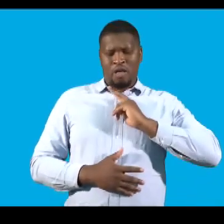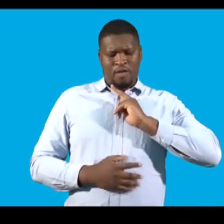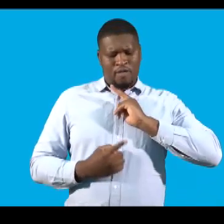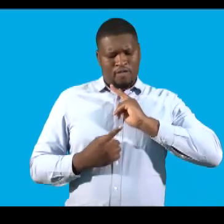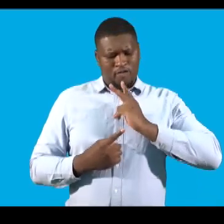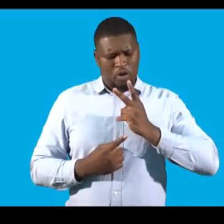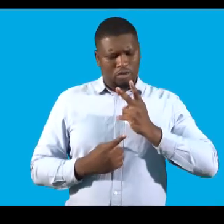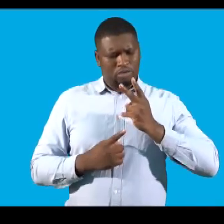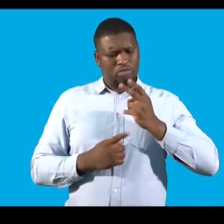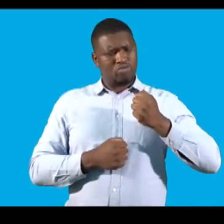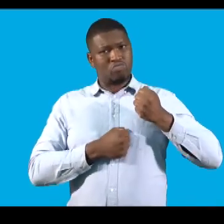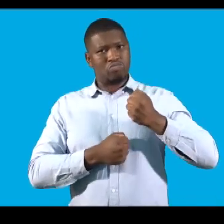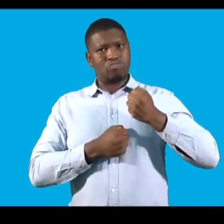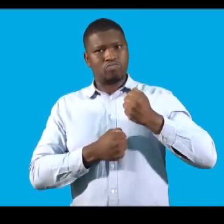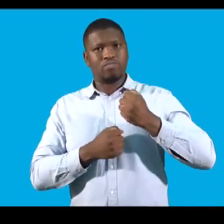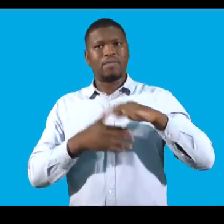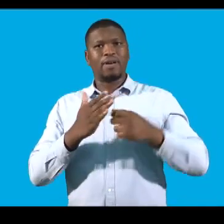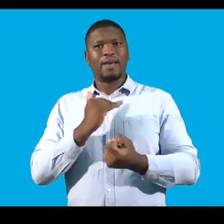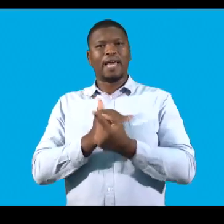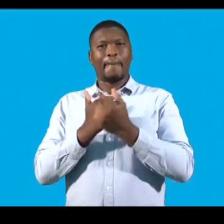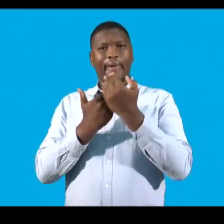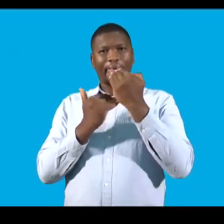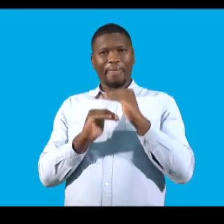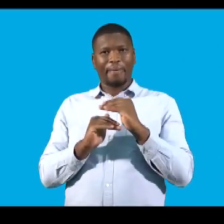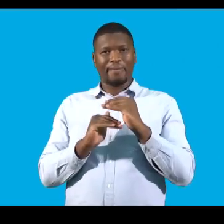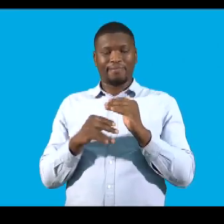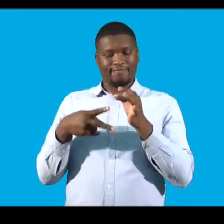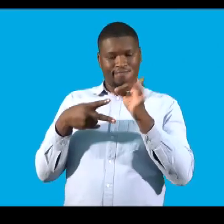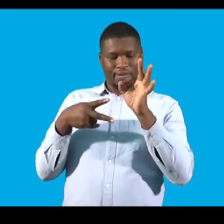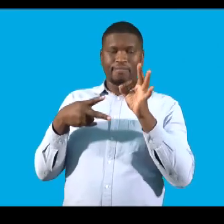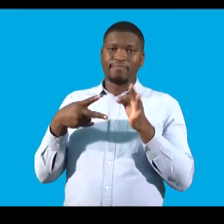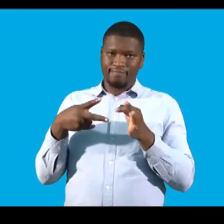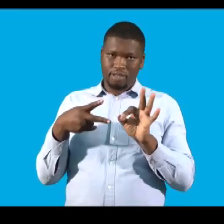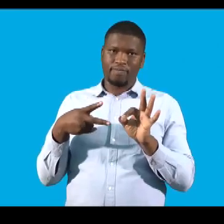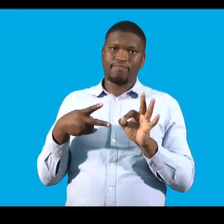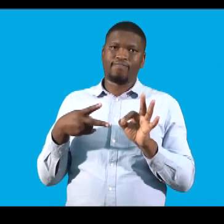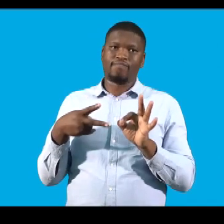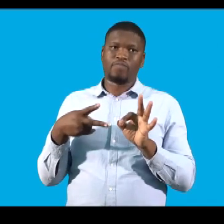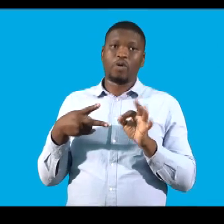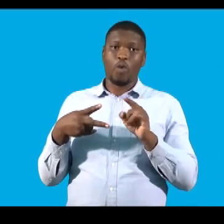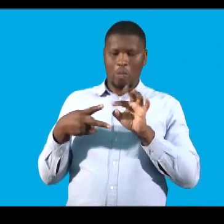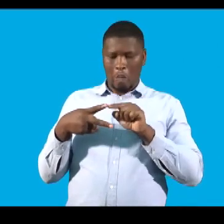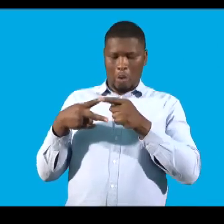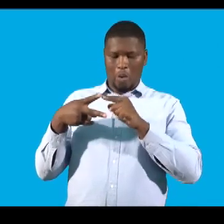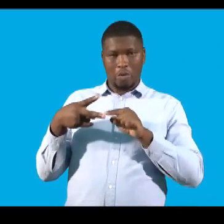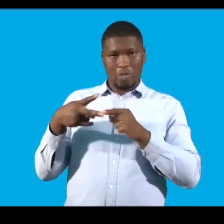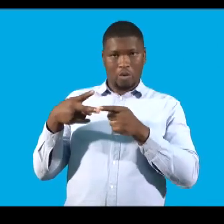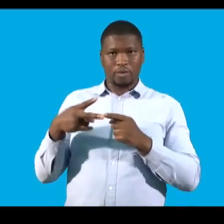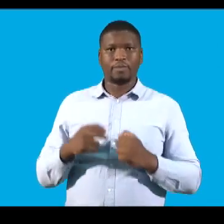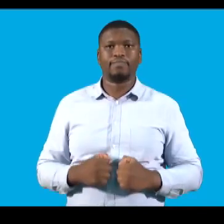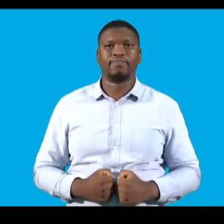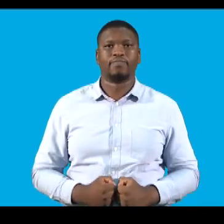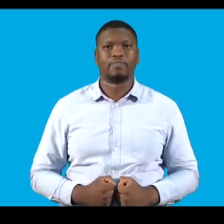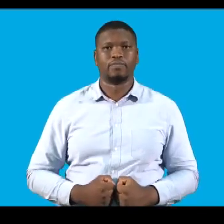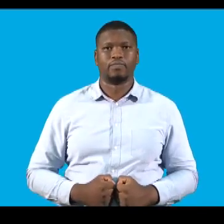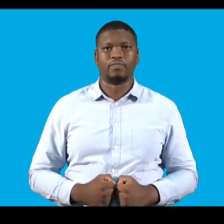of protest is going to be censored. 2 marks for 2 distinct points.